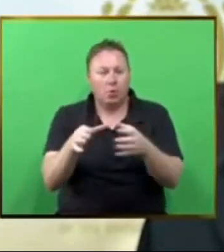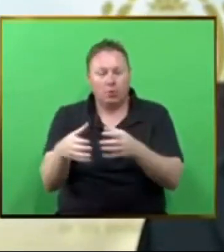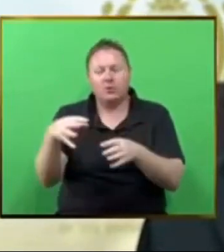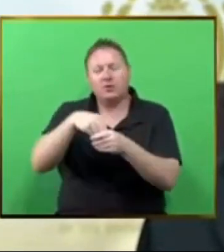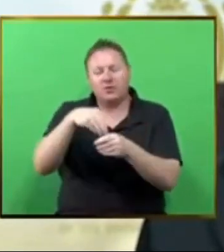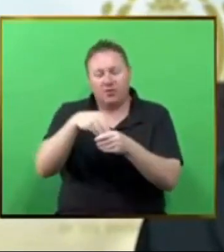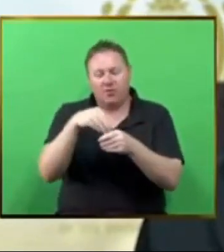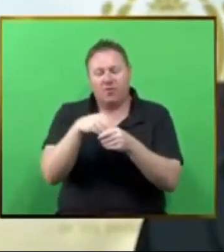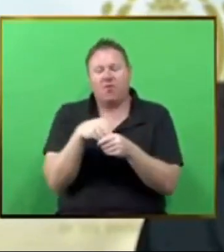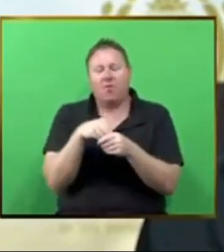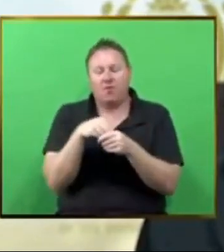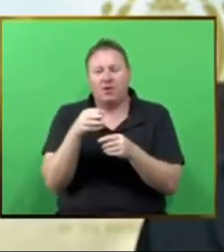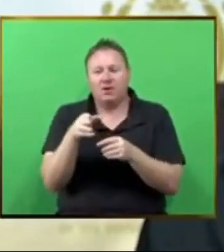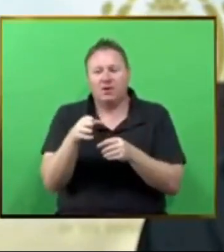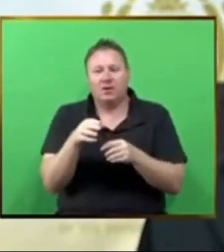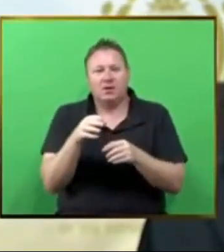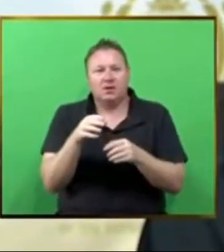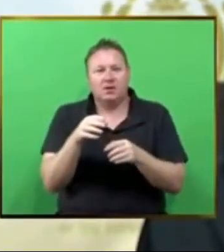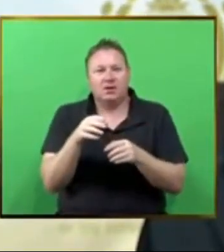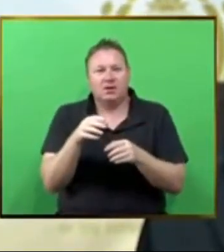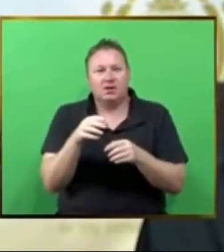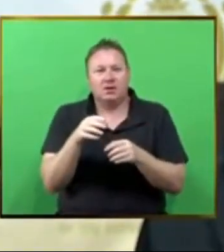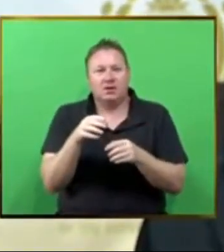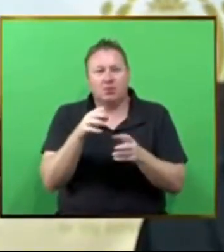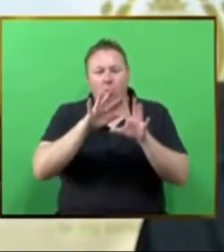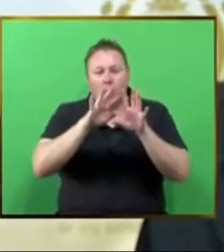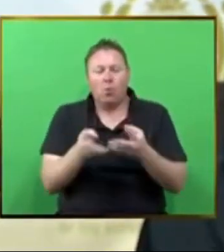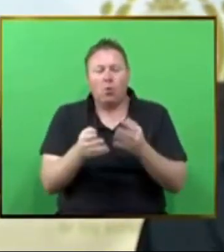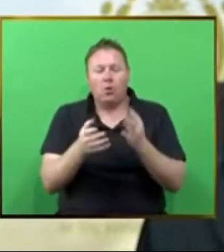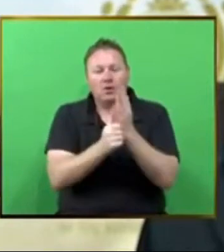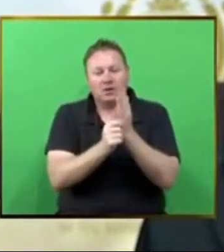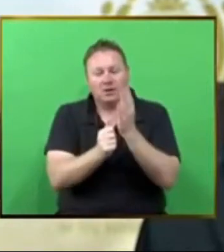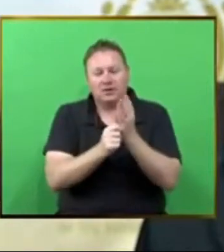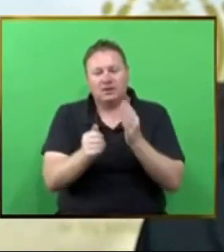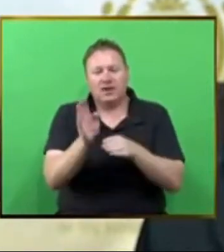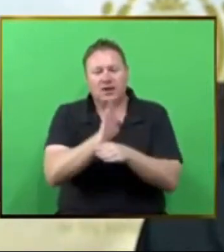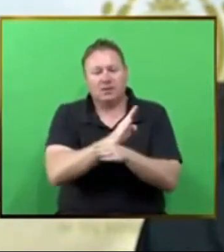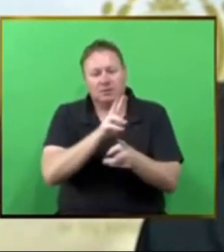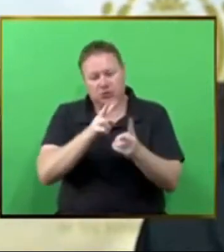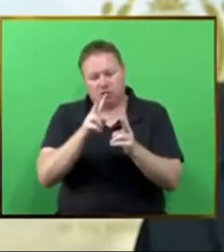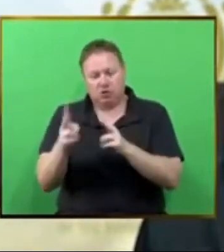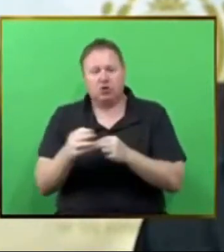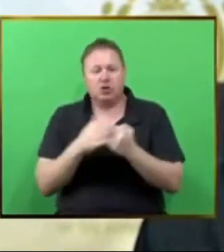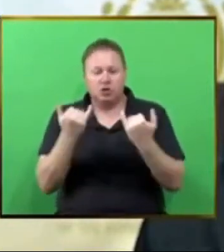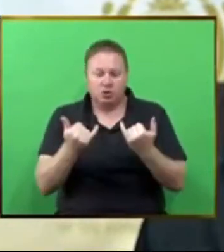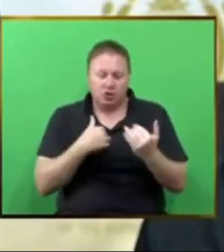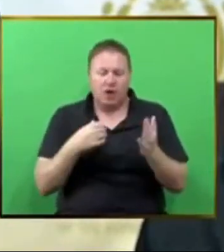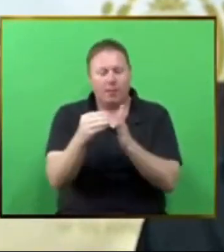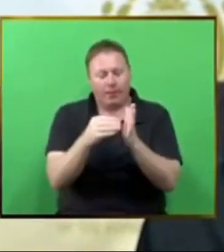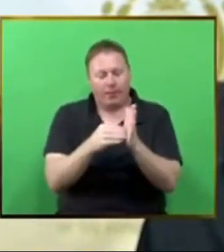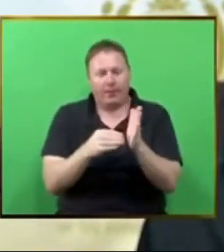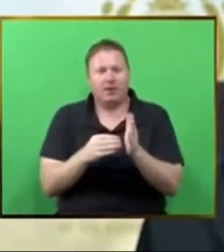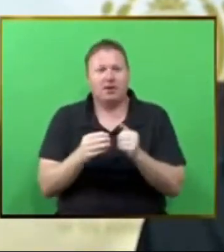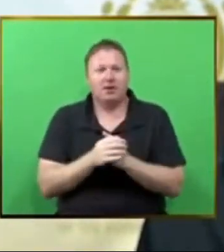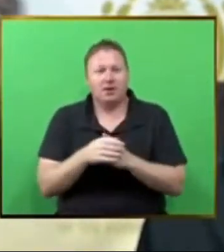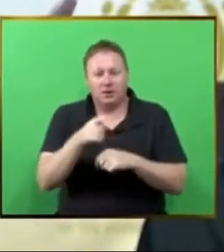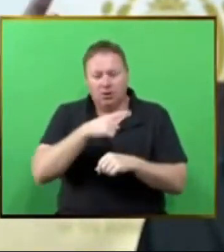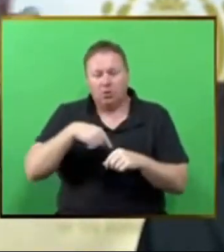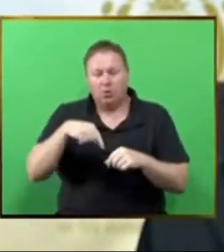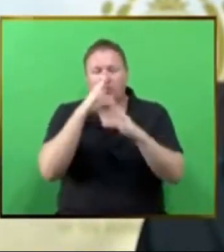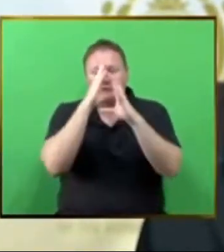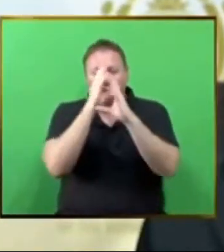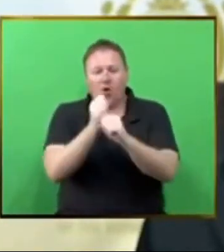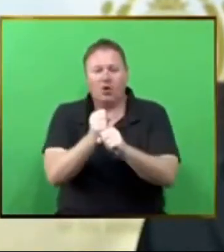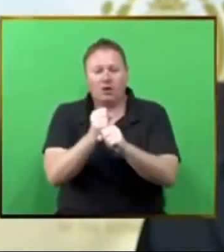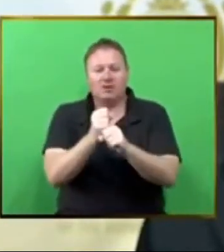global minimum tax bill published today. Our long-term tax policy strategies remain focused on broadening the tax